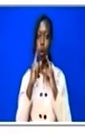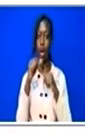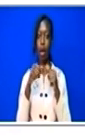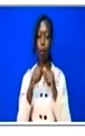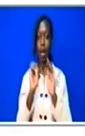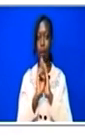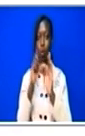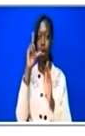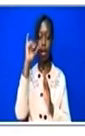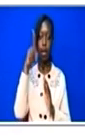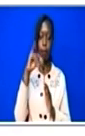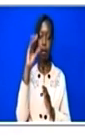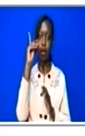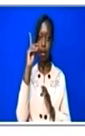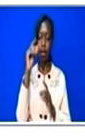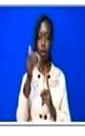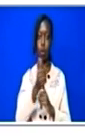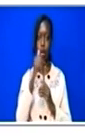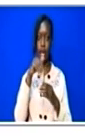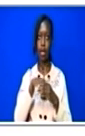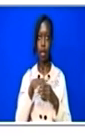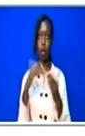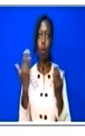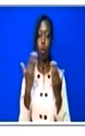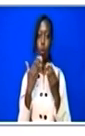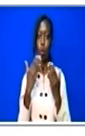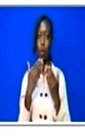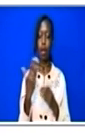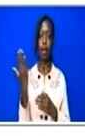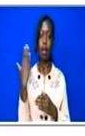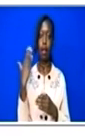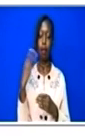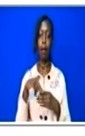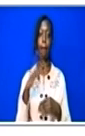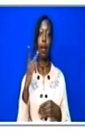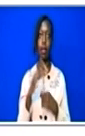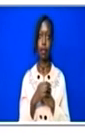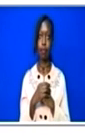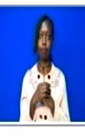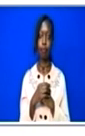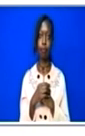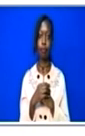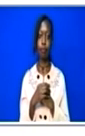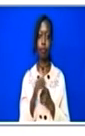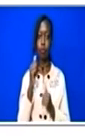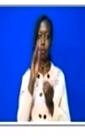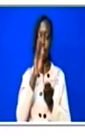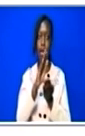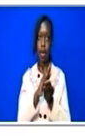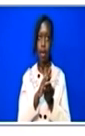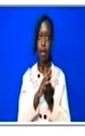lipid that is found in the leaves. Yes. The waxy cuticle Waxy that we were cuticle. talking about, which reduces the rate